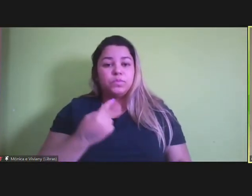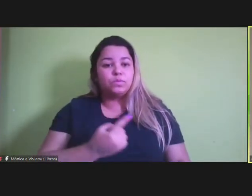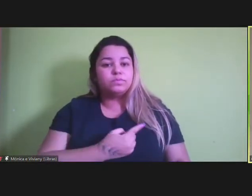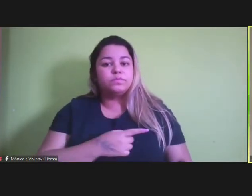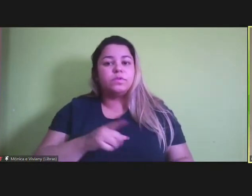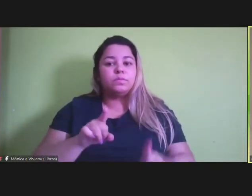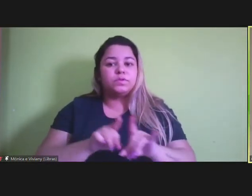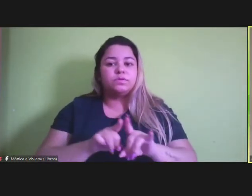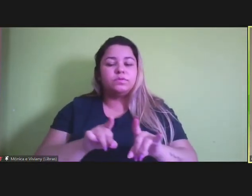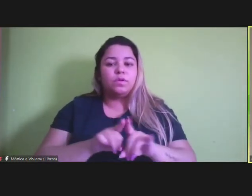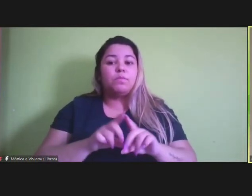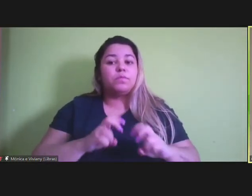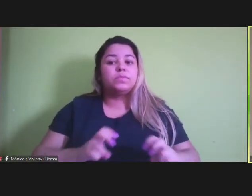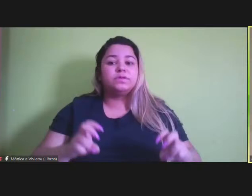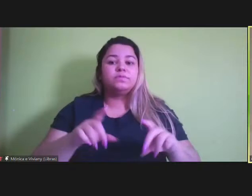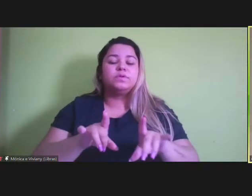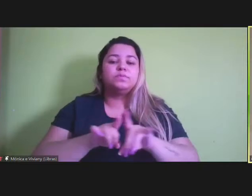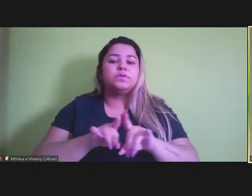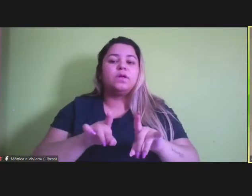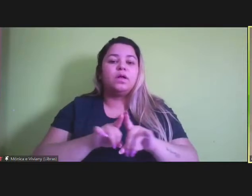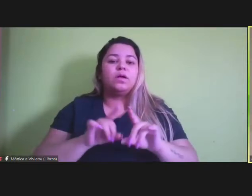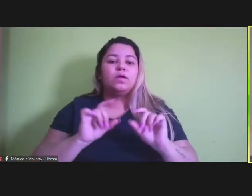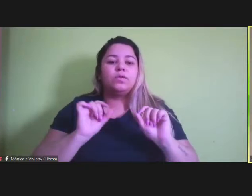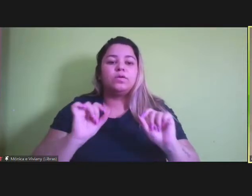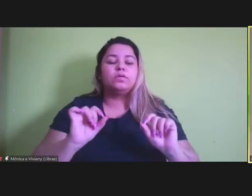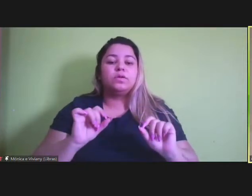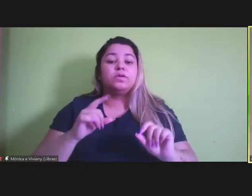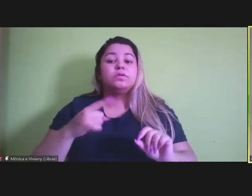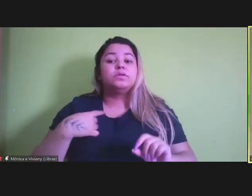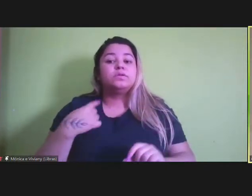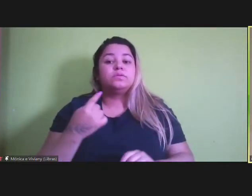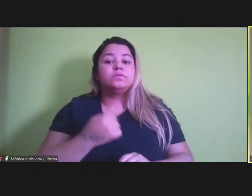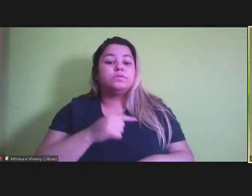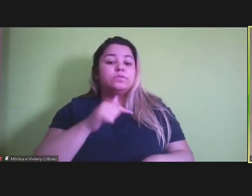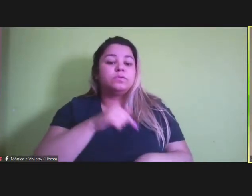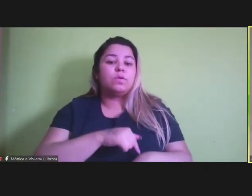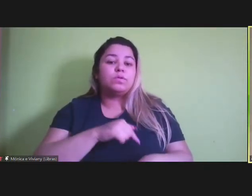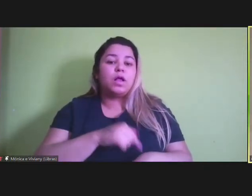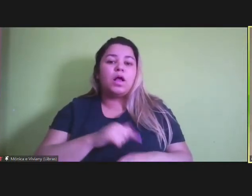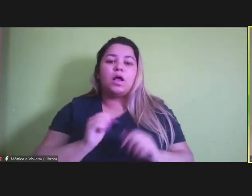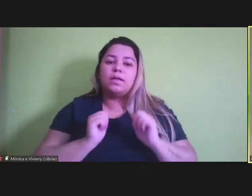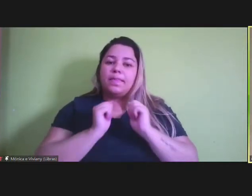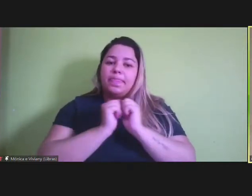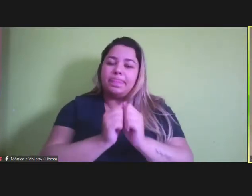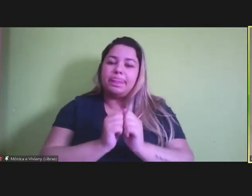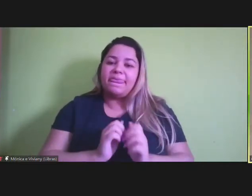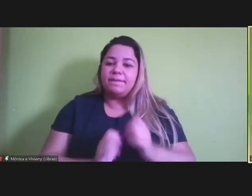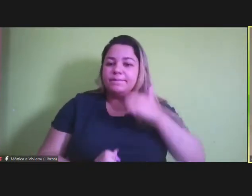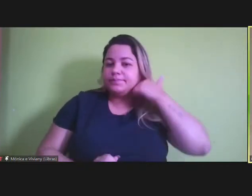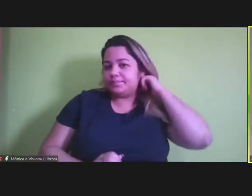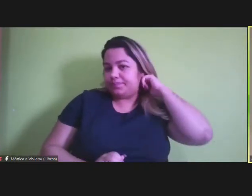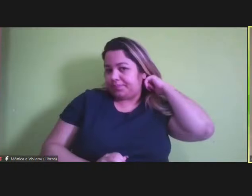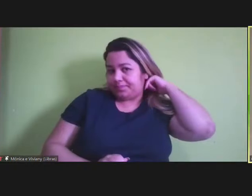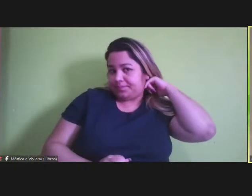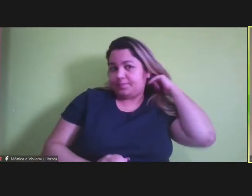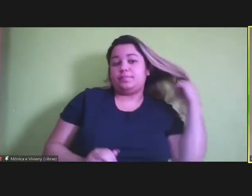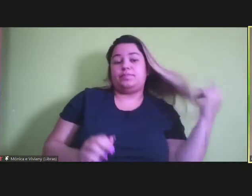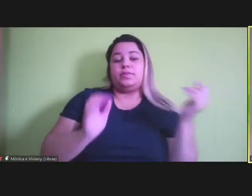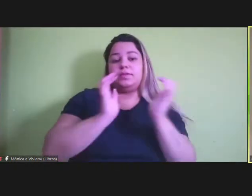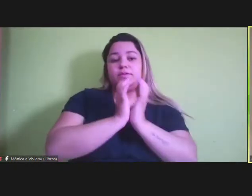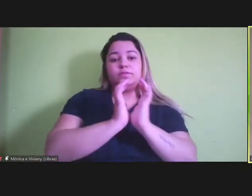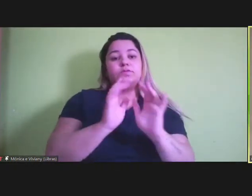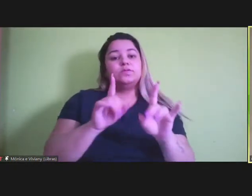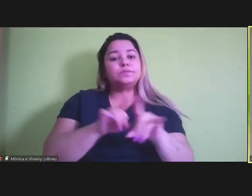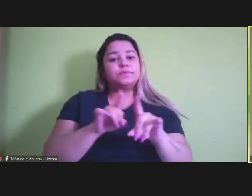our necessity to have a dialogue with like the table has been saying in these times that we are here together. So the